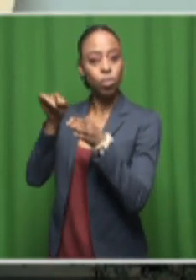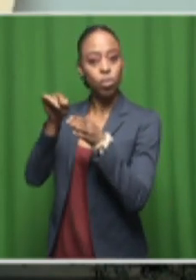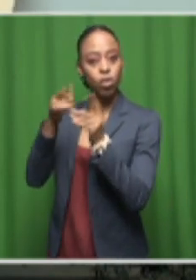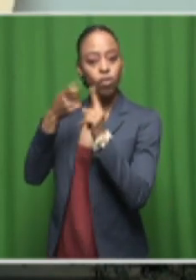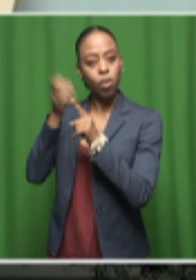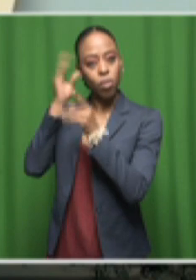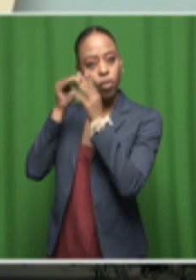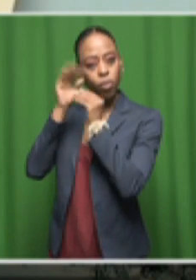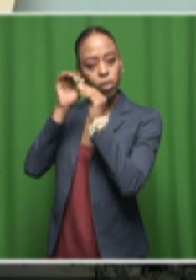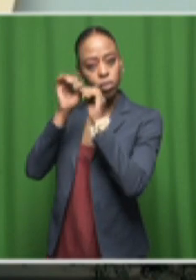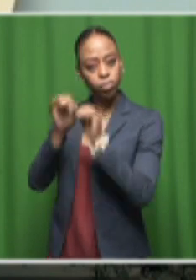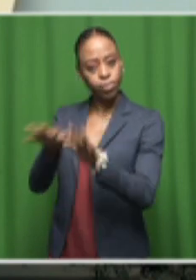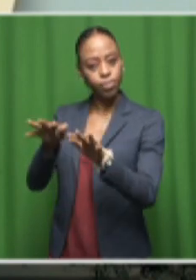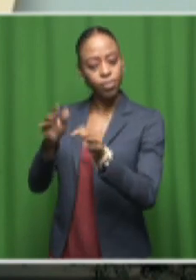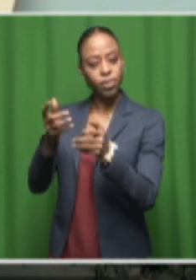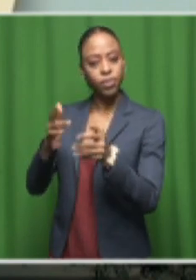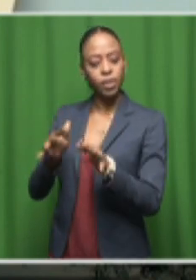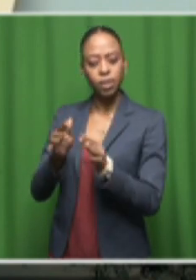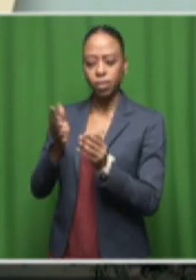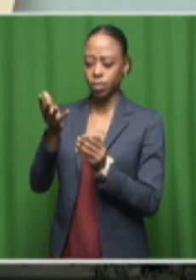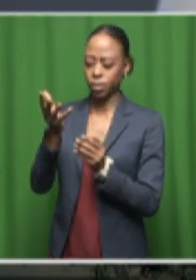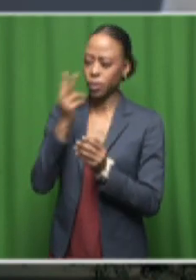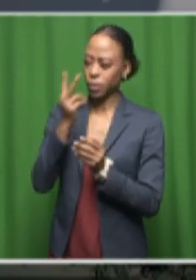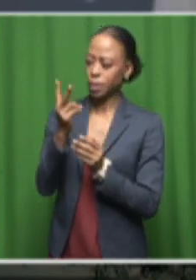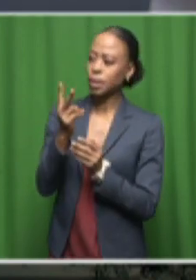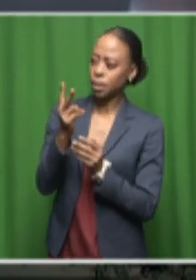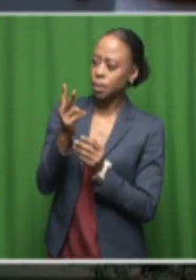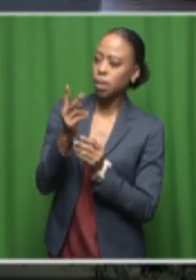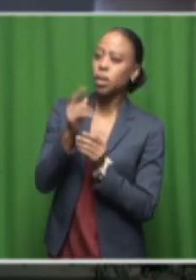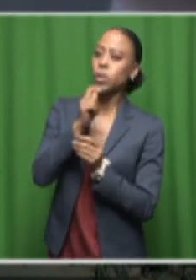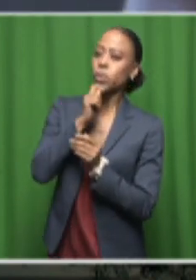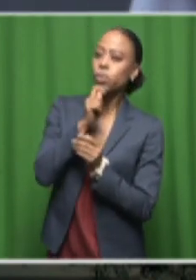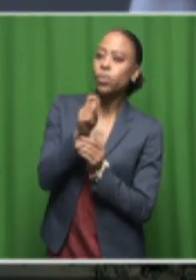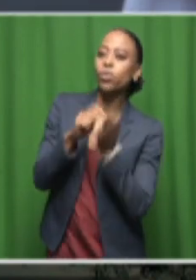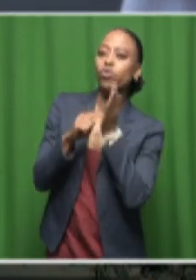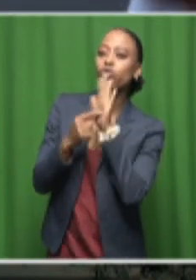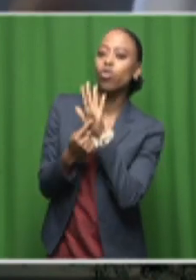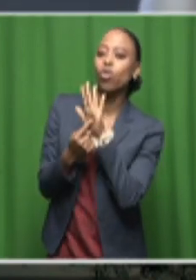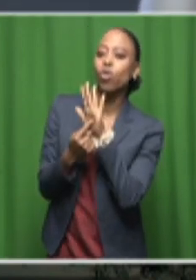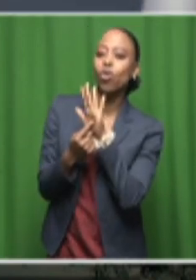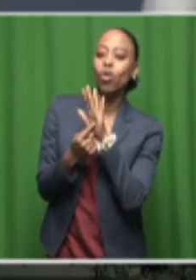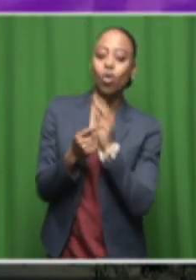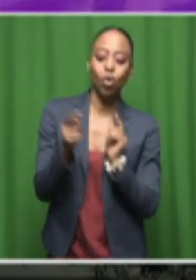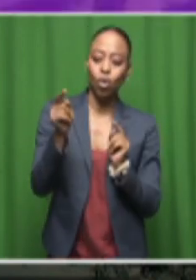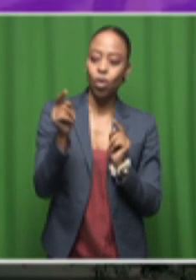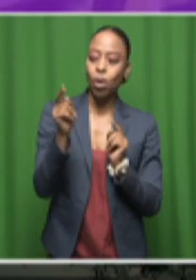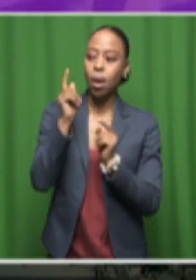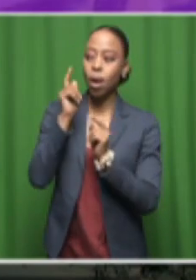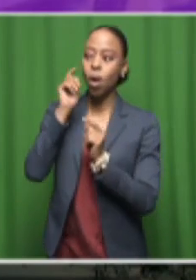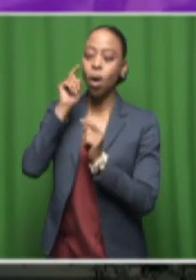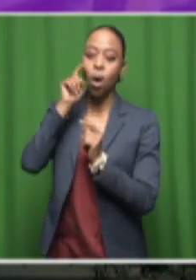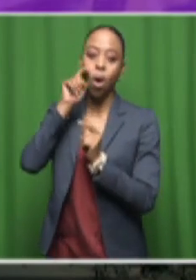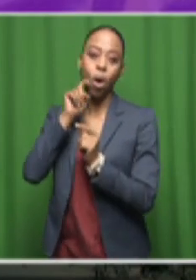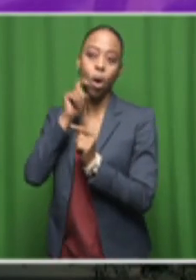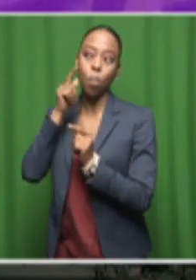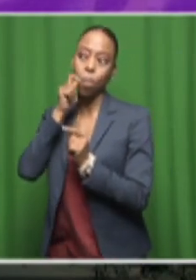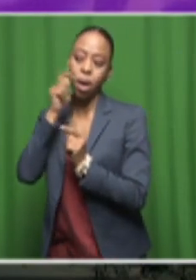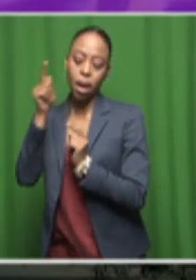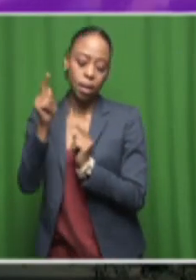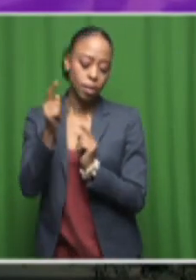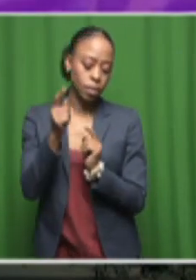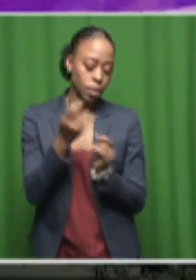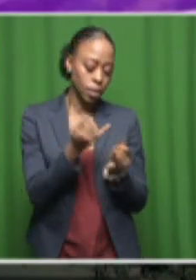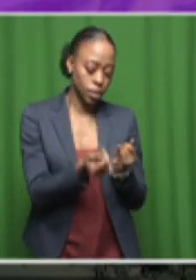data that we presented, you can see that it does indicate that there are sexual encounters between older men, where